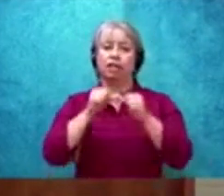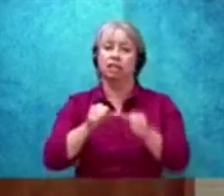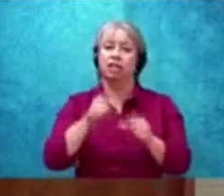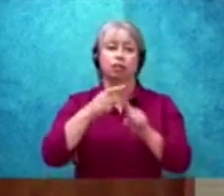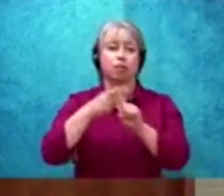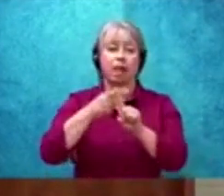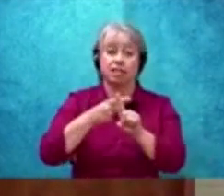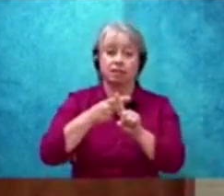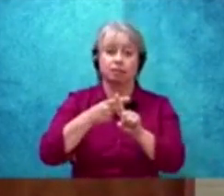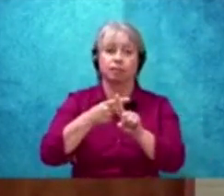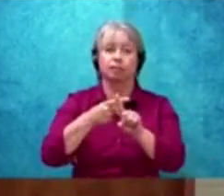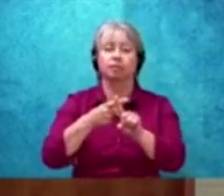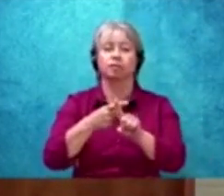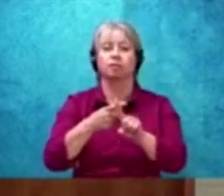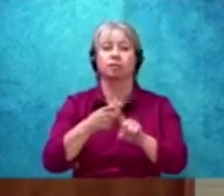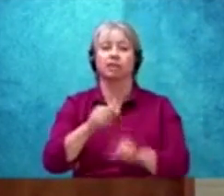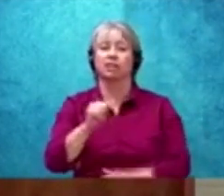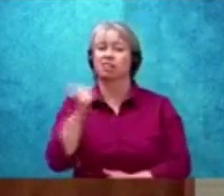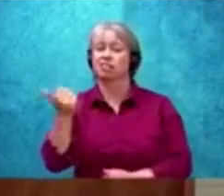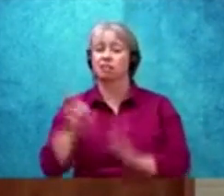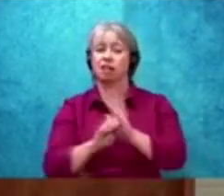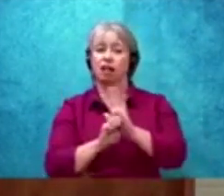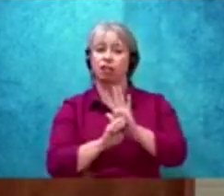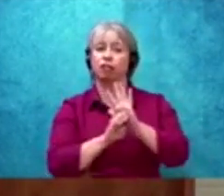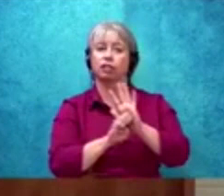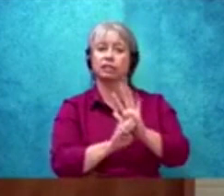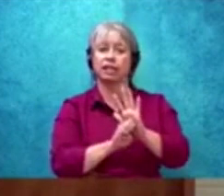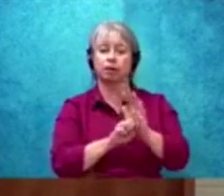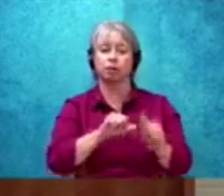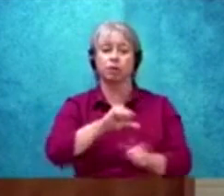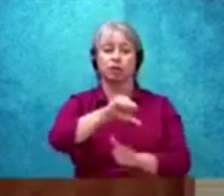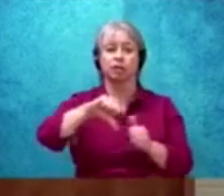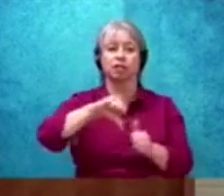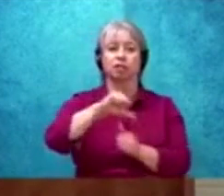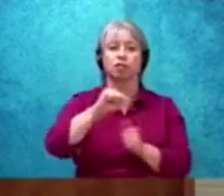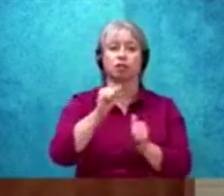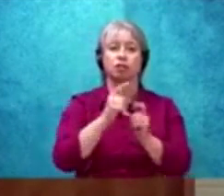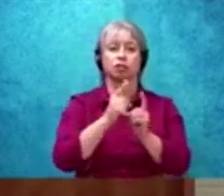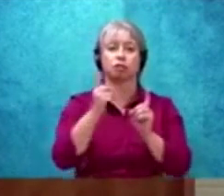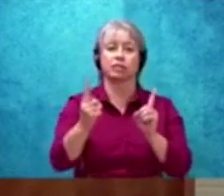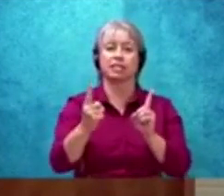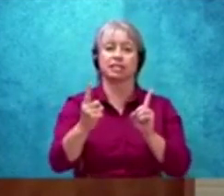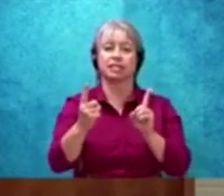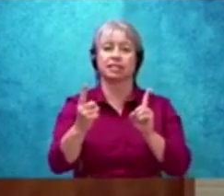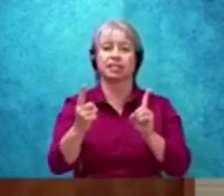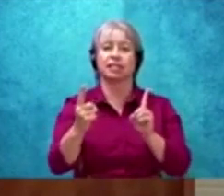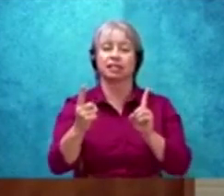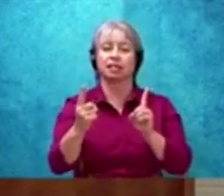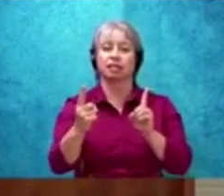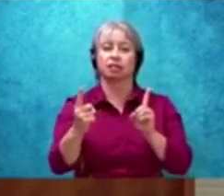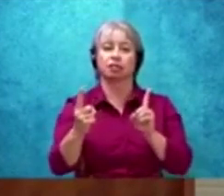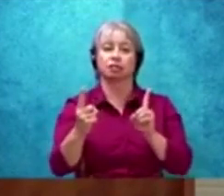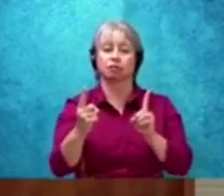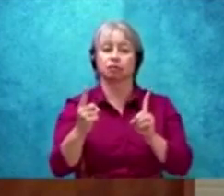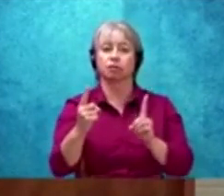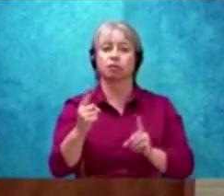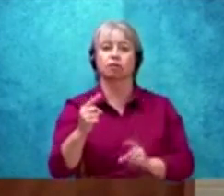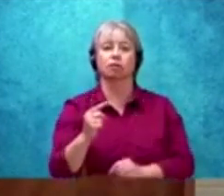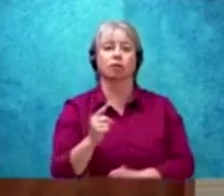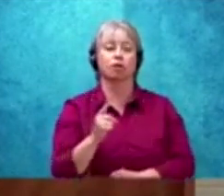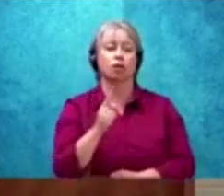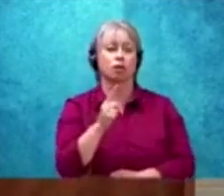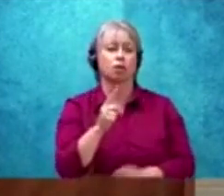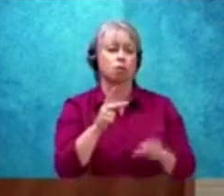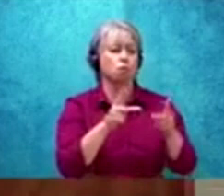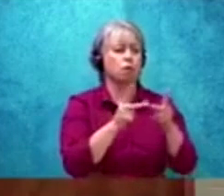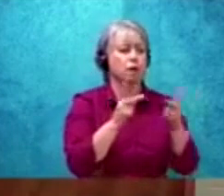Here's an example of social distancing, staying 6 feet apart. Here's an example of distance from one destination